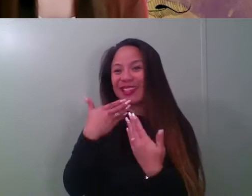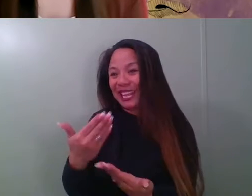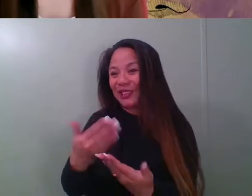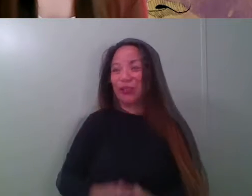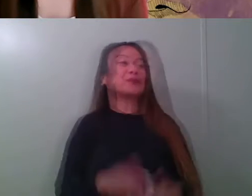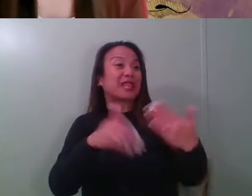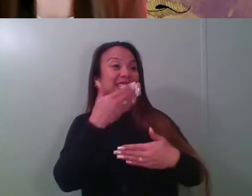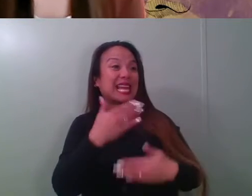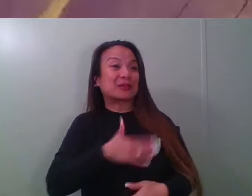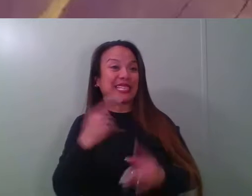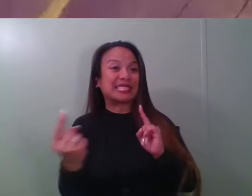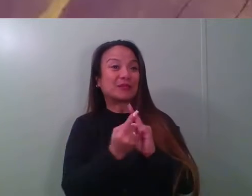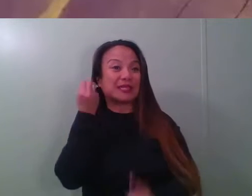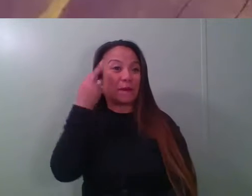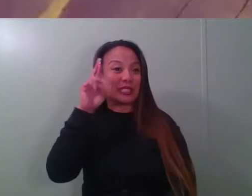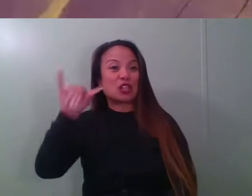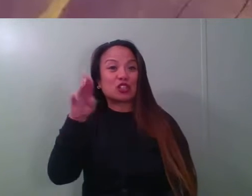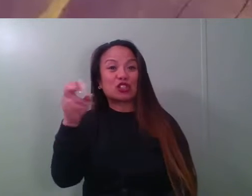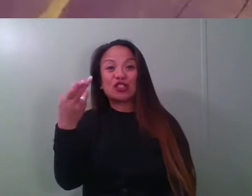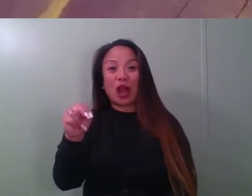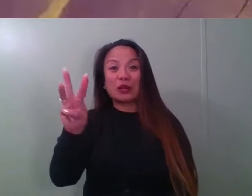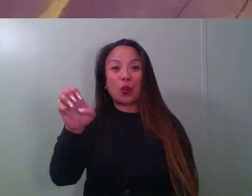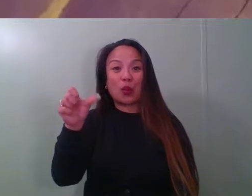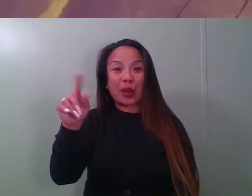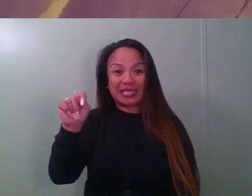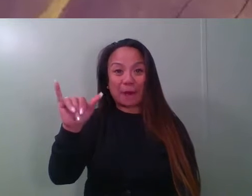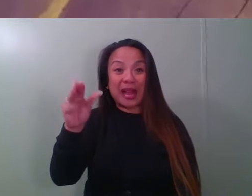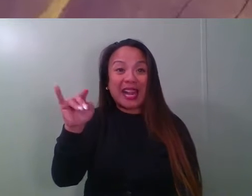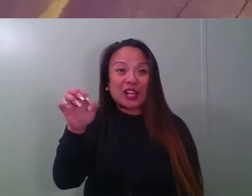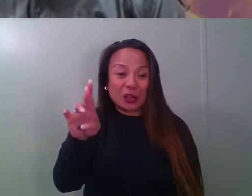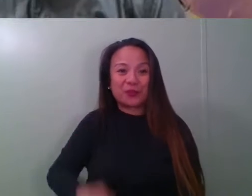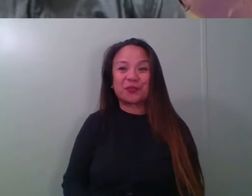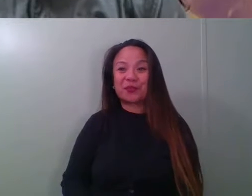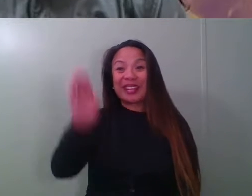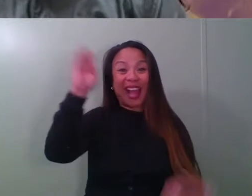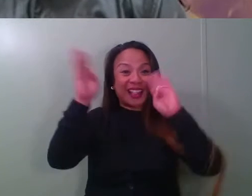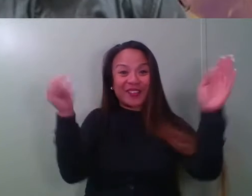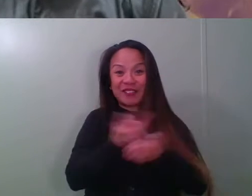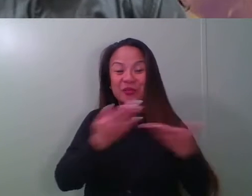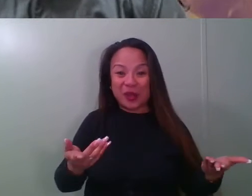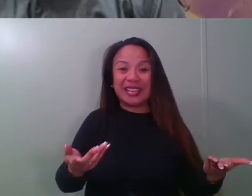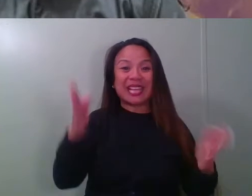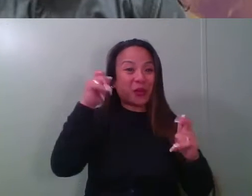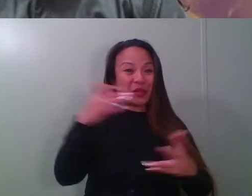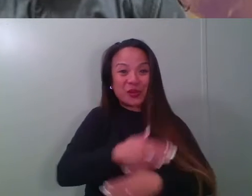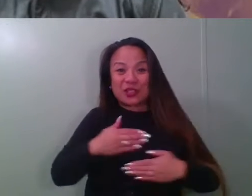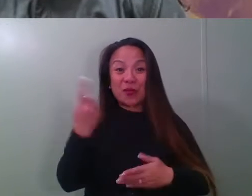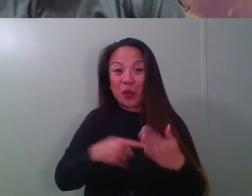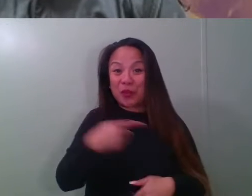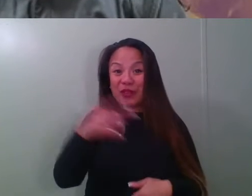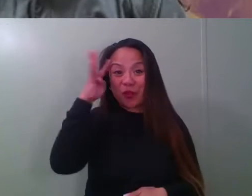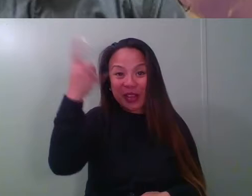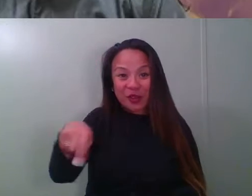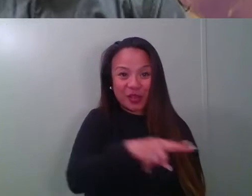thank you. And next, please meet Mr. John Westmeyer. Hello, everybody. I hope you guys enjoy what